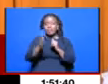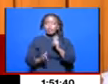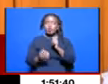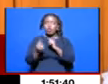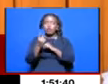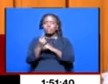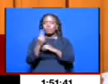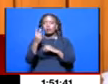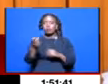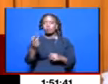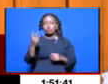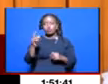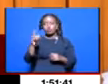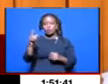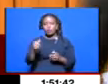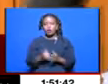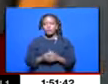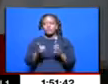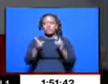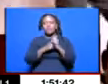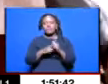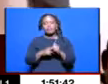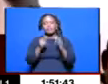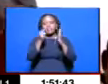The 7 issues, I'll not read them out.